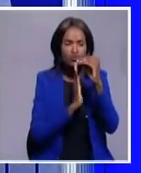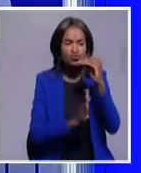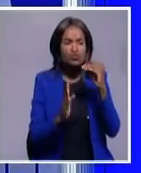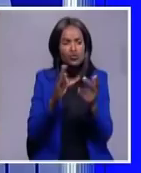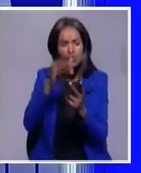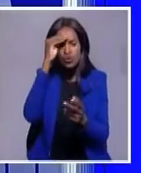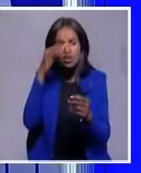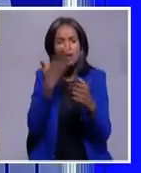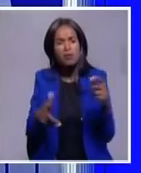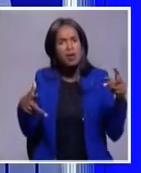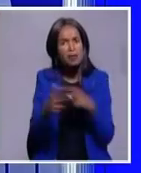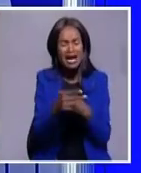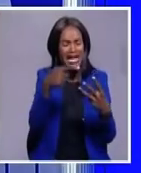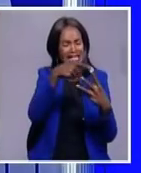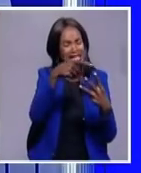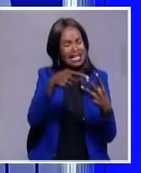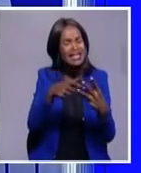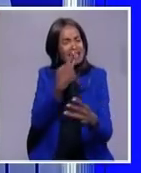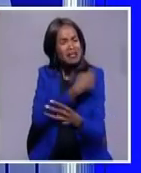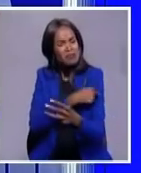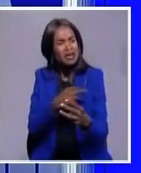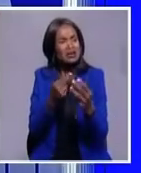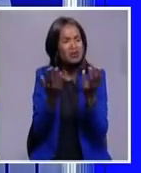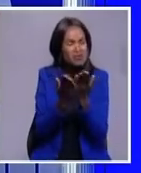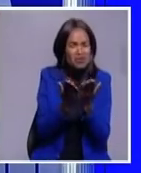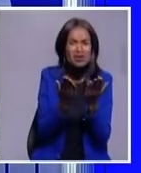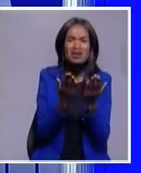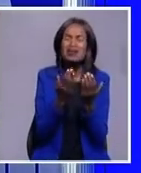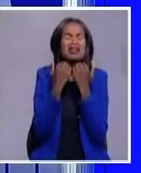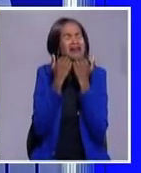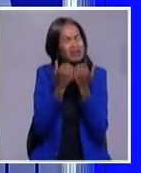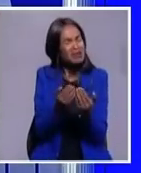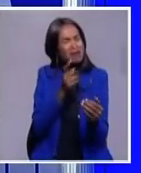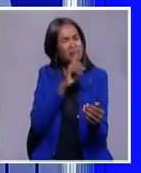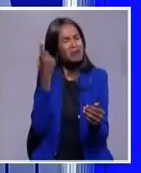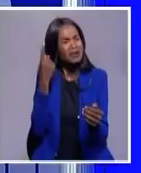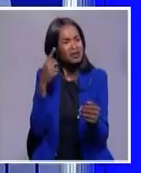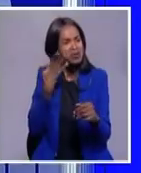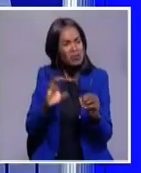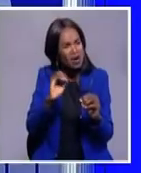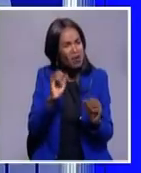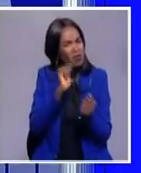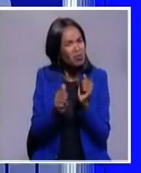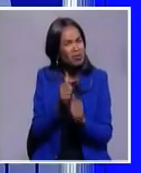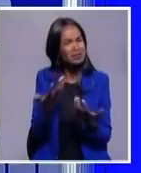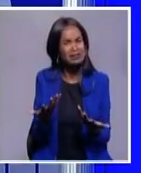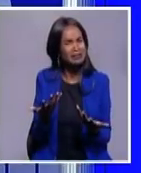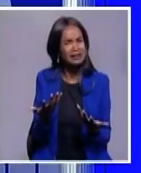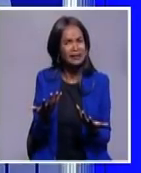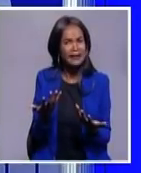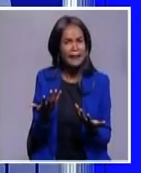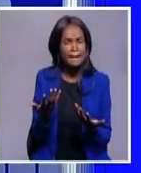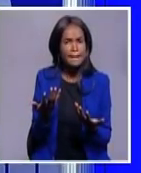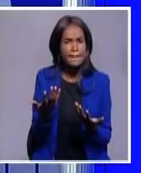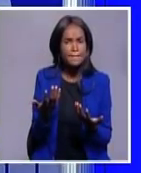taking into consideration those particular institutions, what is the Namwater stance on them? I think normally